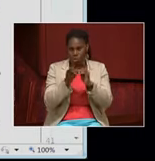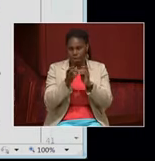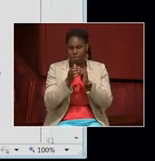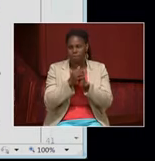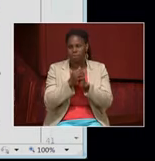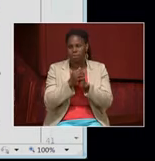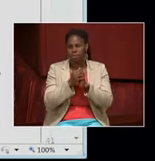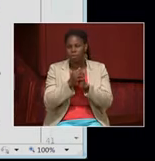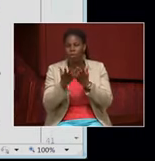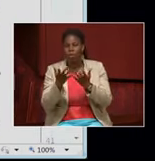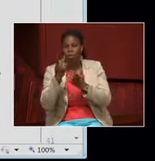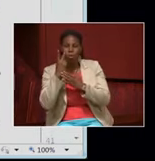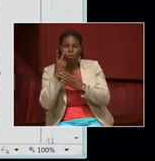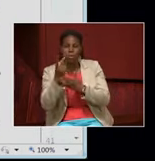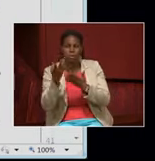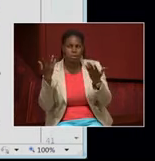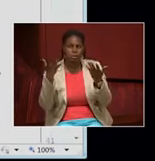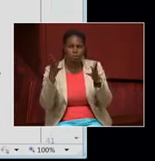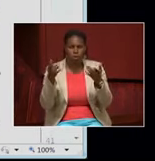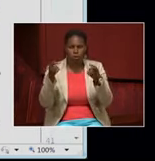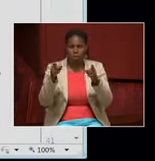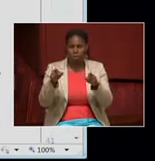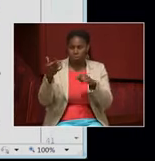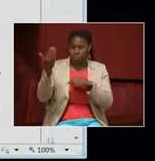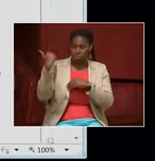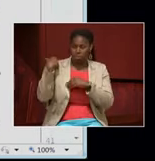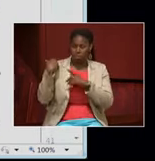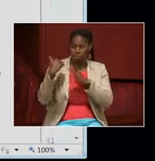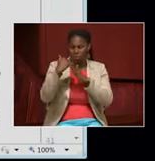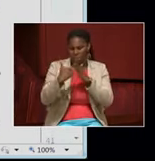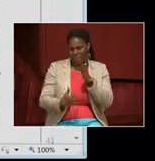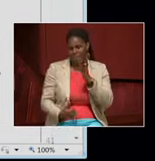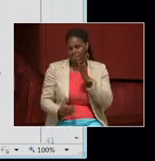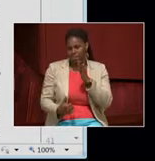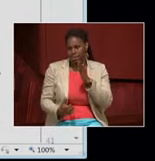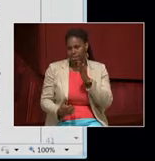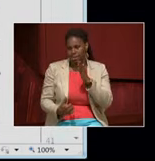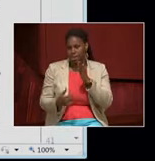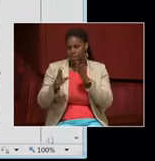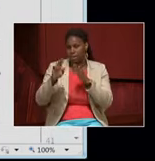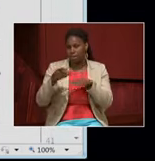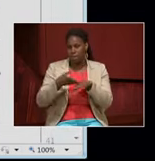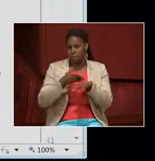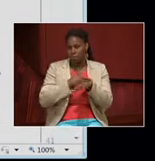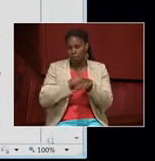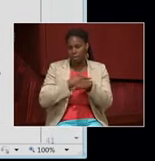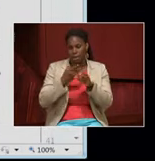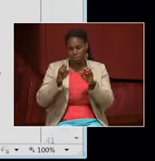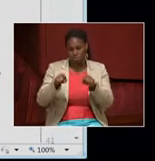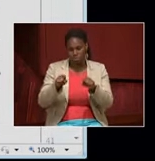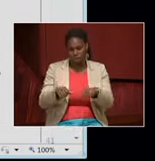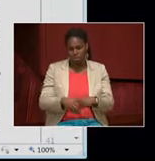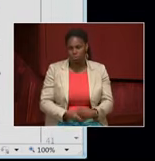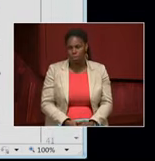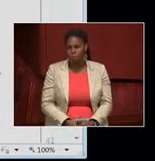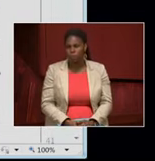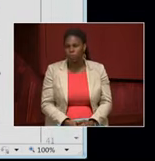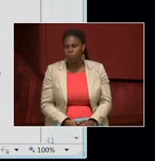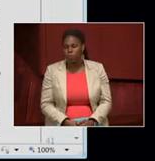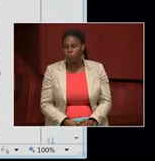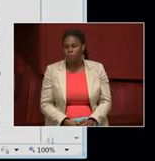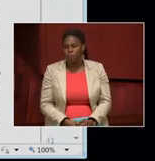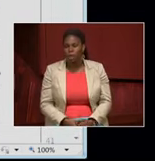see what has, you can look at this list that we are keeping as up to date as possible. And if